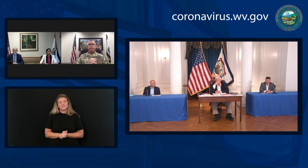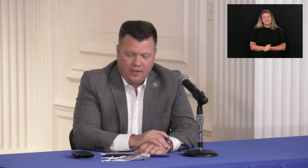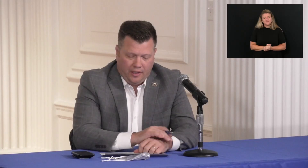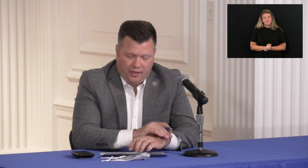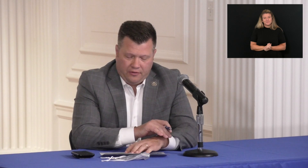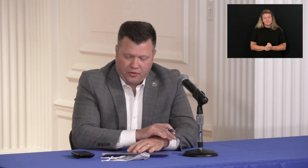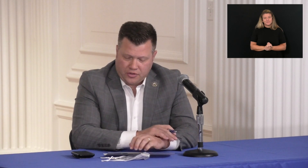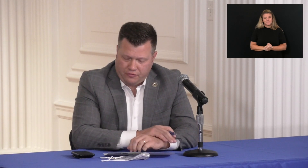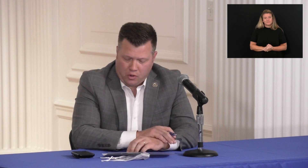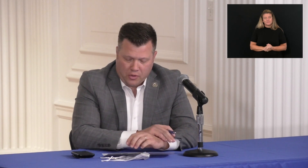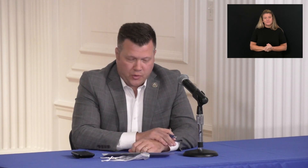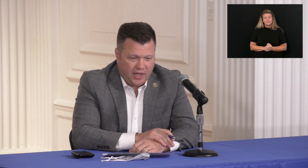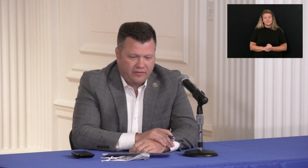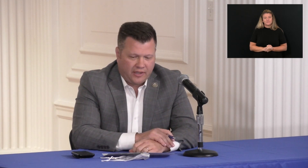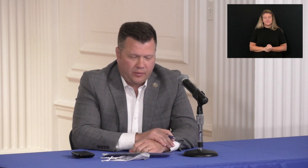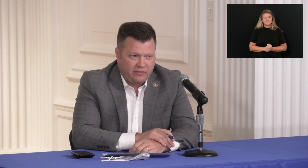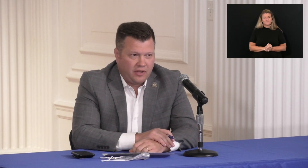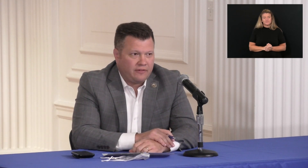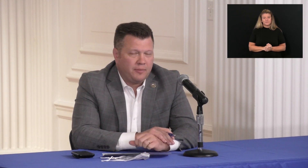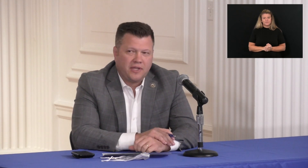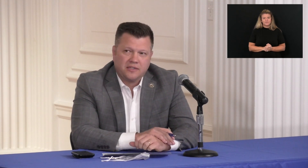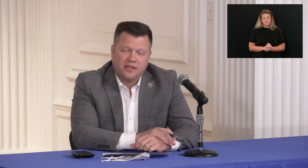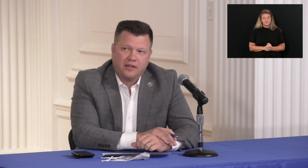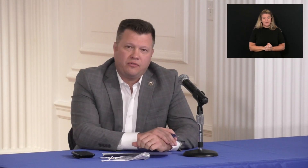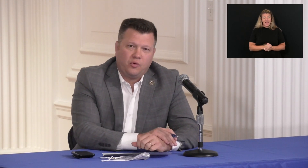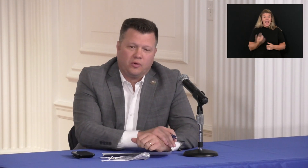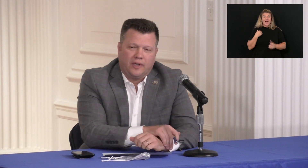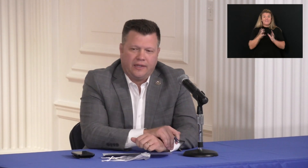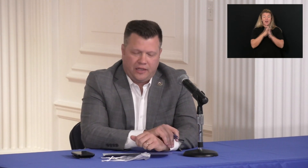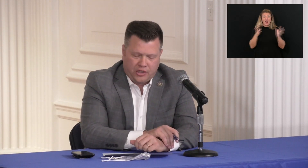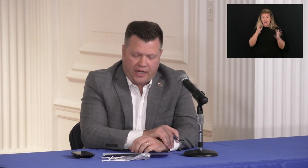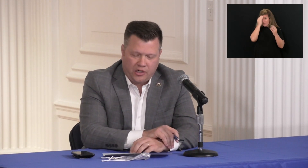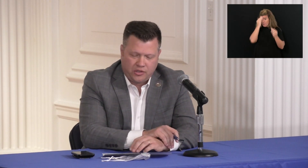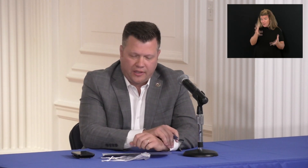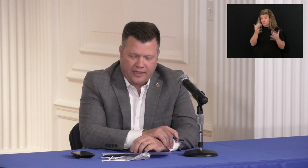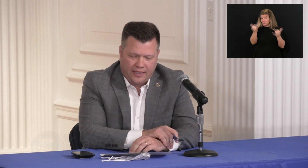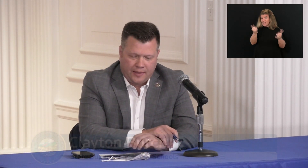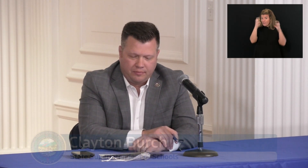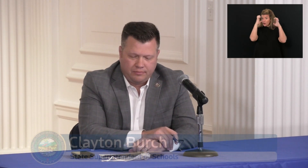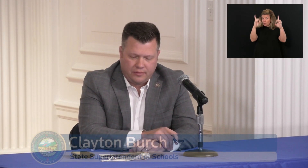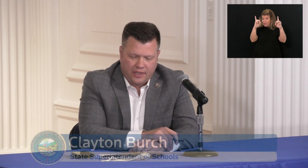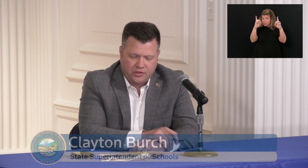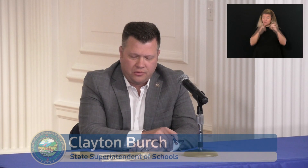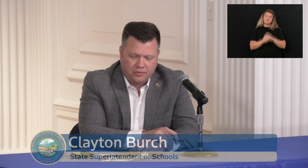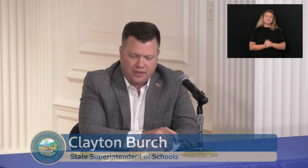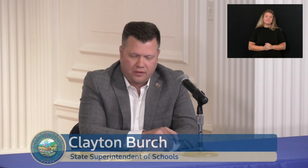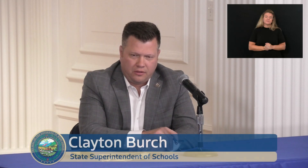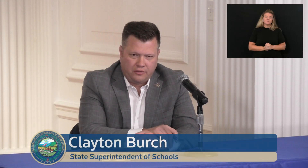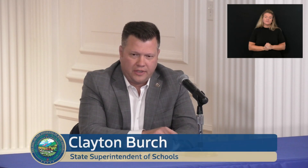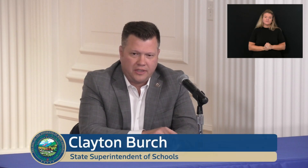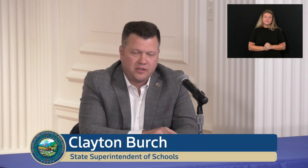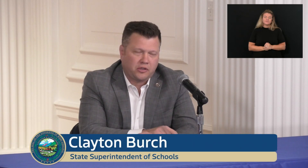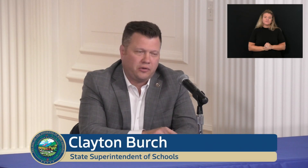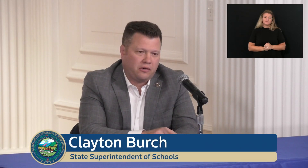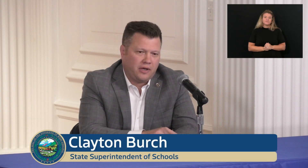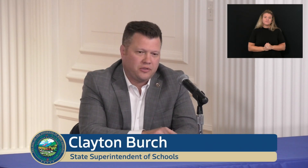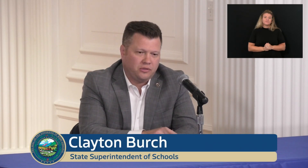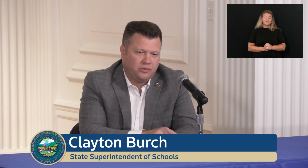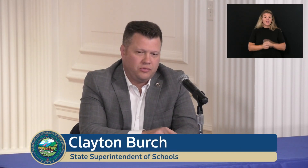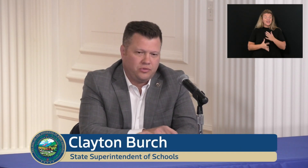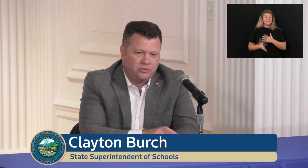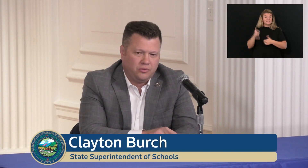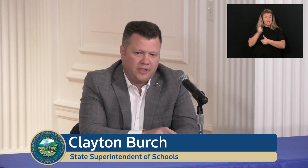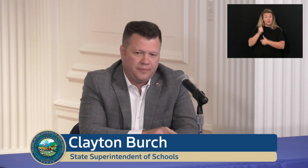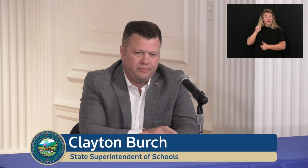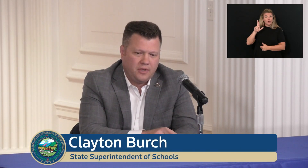And first and foremost, we have a lot of updates today for education. As you heard Secretary Crouch